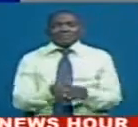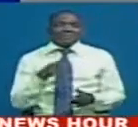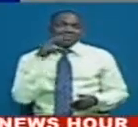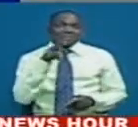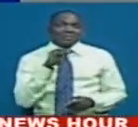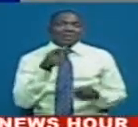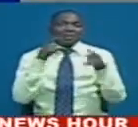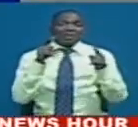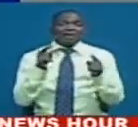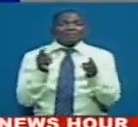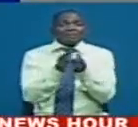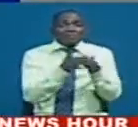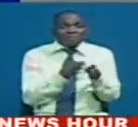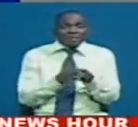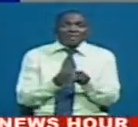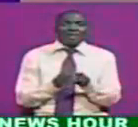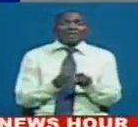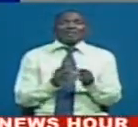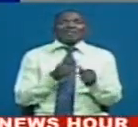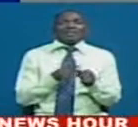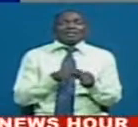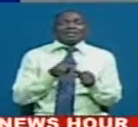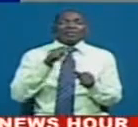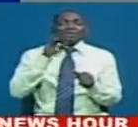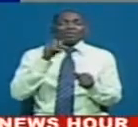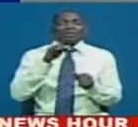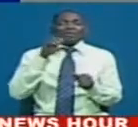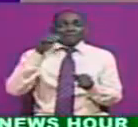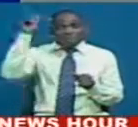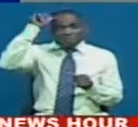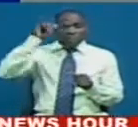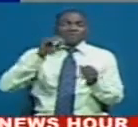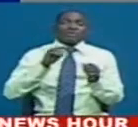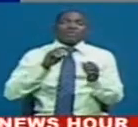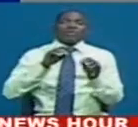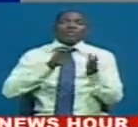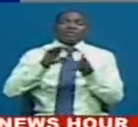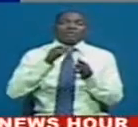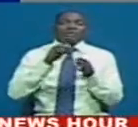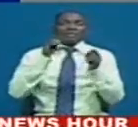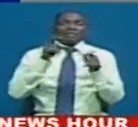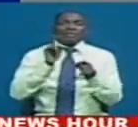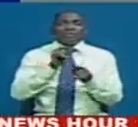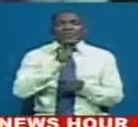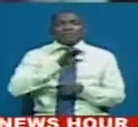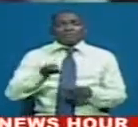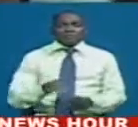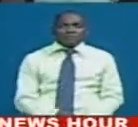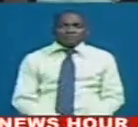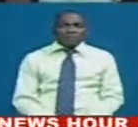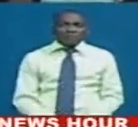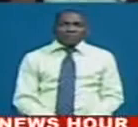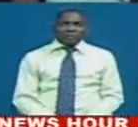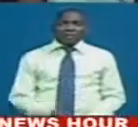level. This was disclosed at a congregation of Our Lady of Apostles, Ola College of Education in Cape Coast.